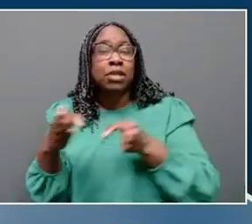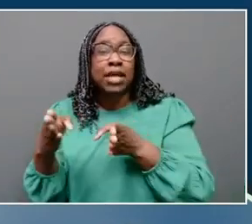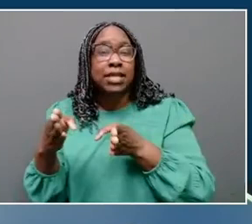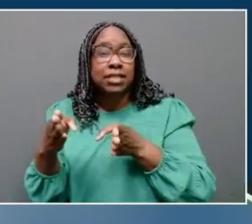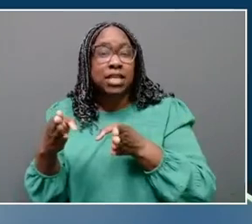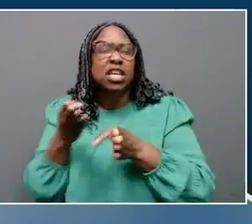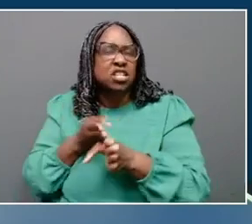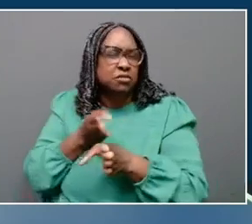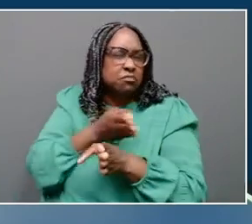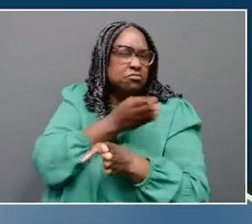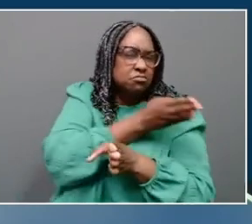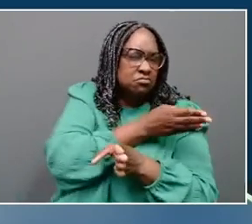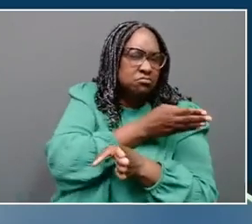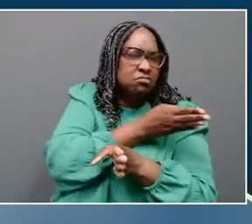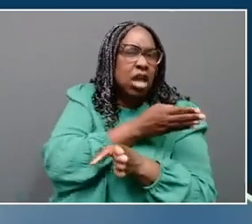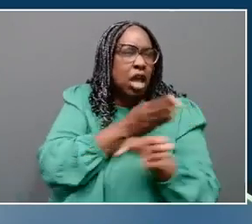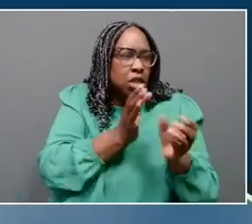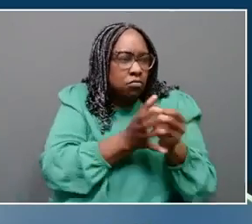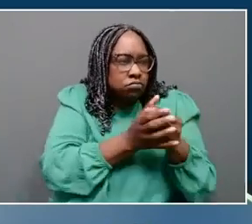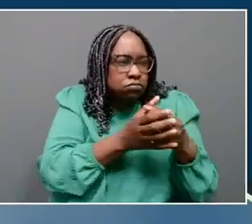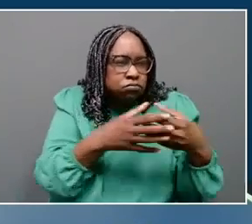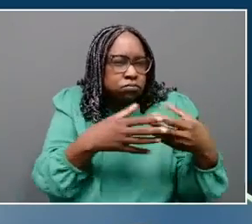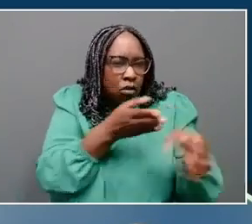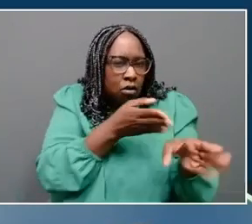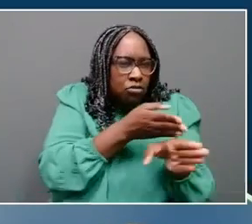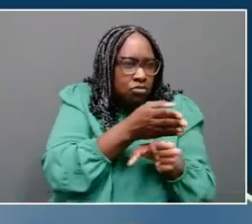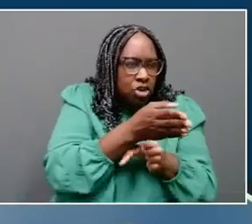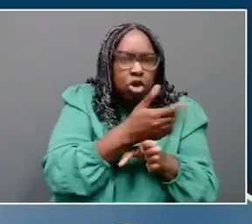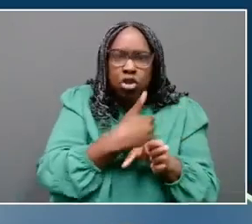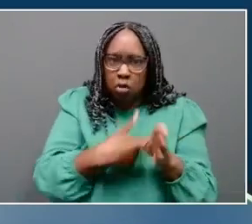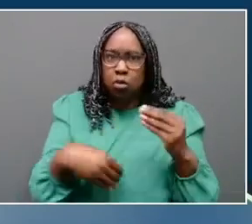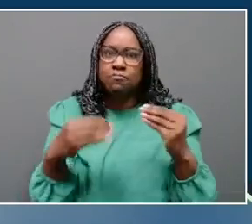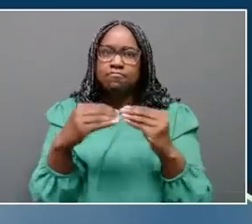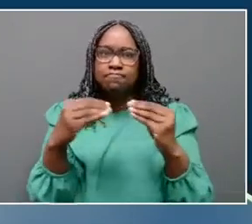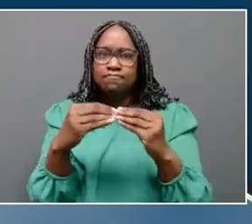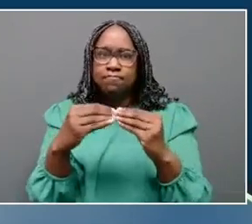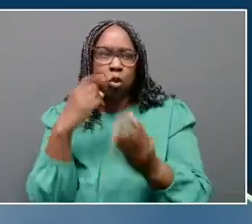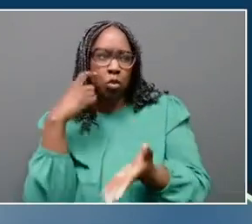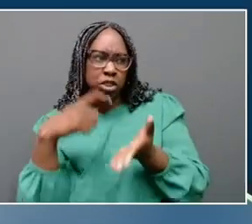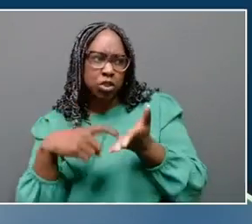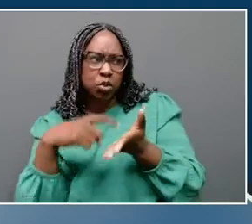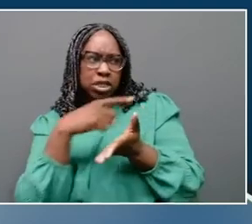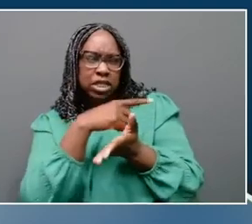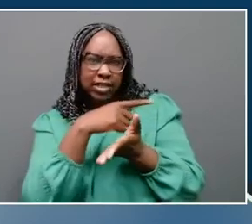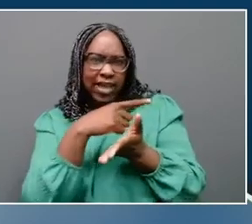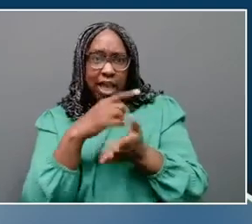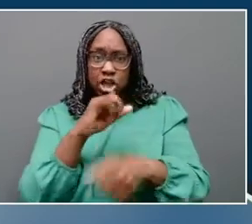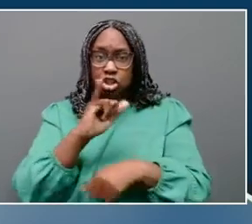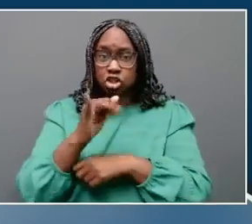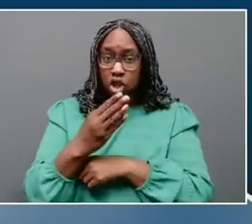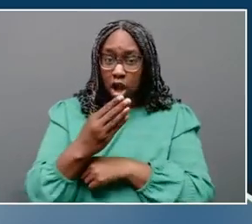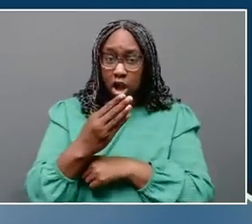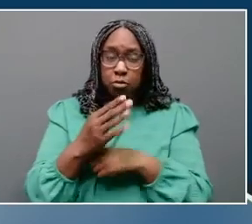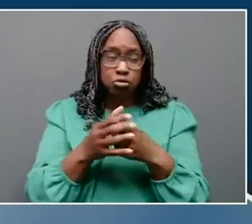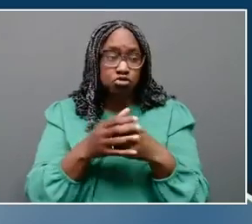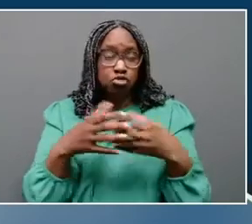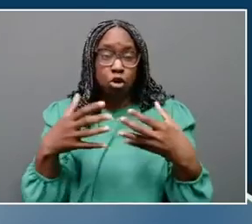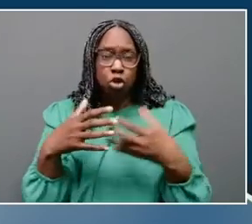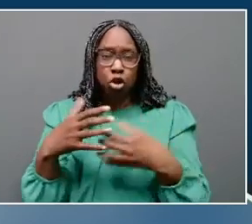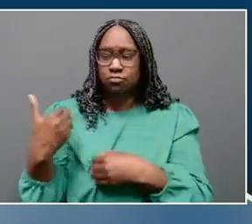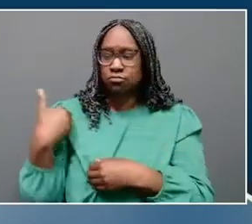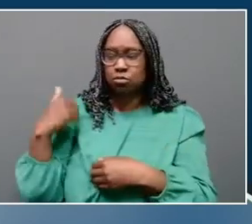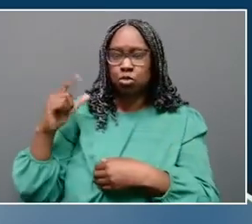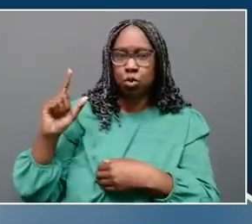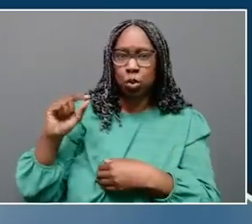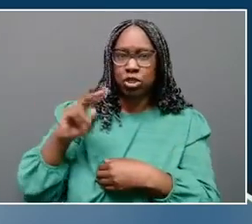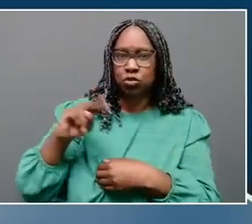growth across Kentucky, which saw record investment and record job growth in 2022. Since the start of my administration, the